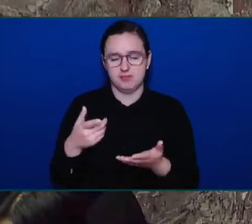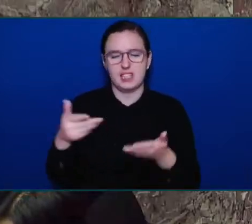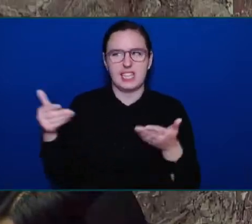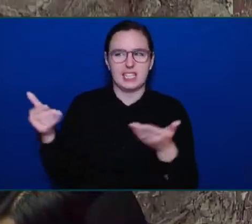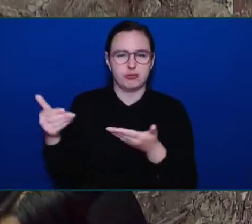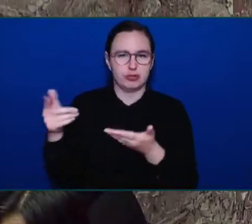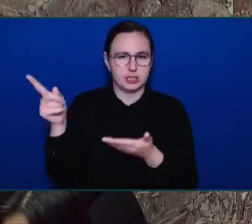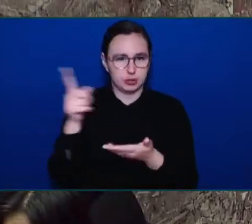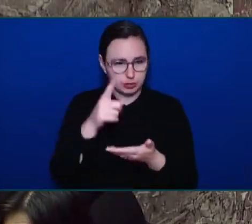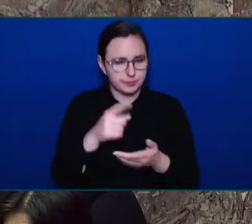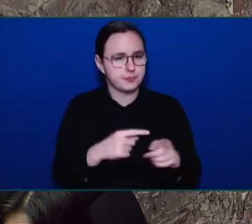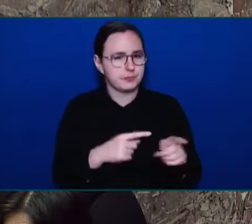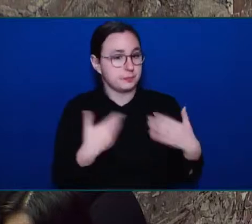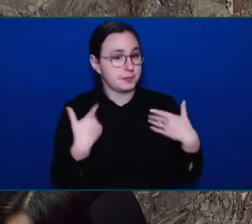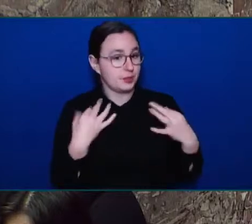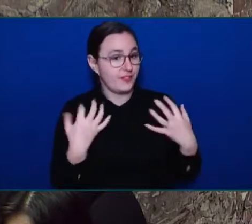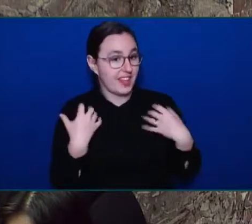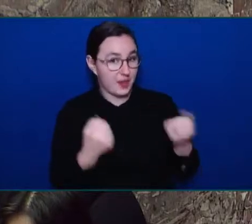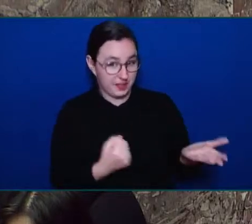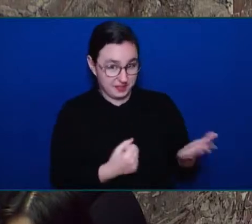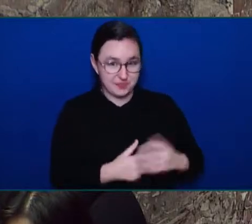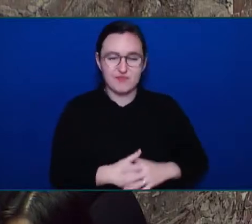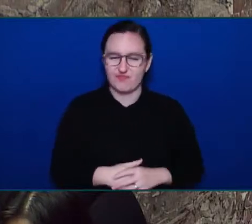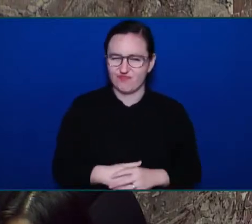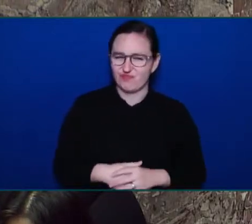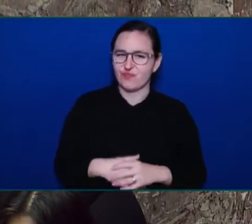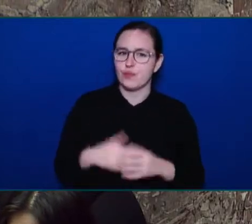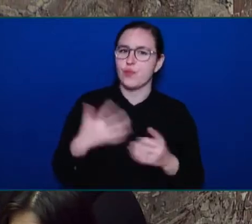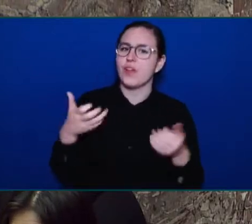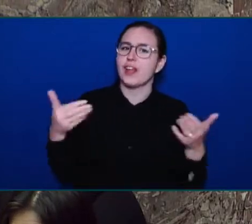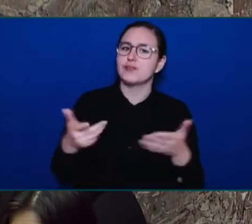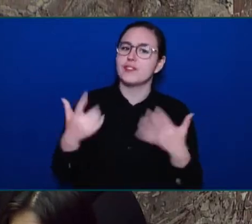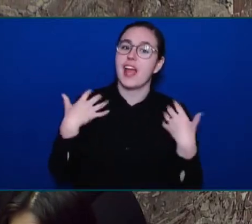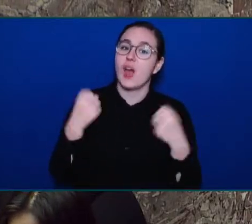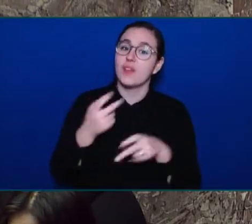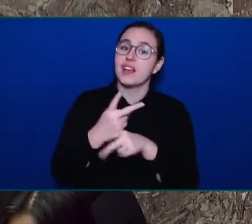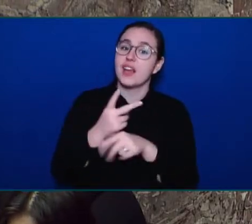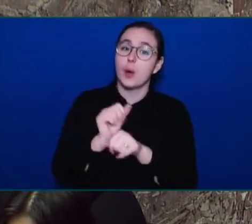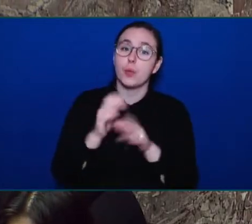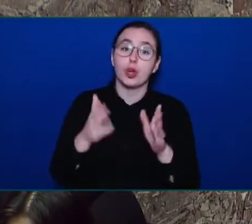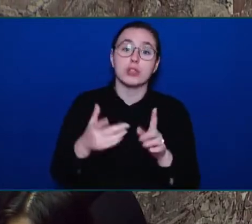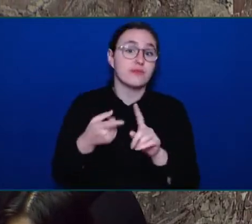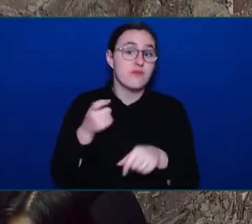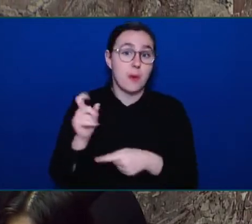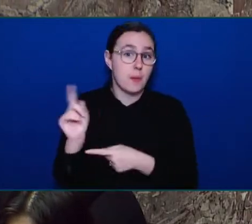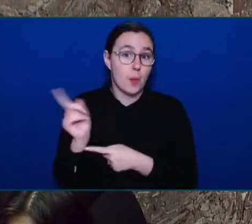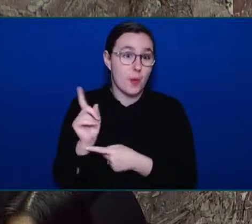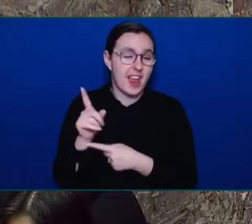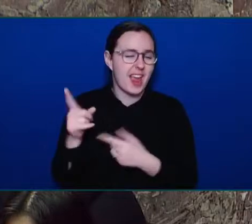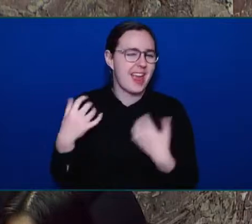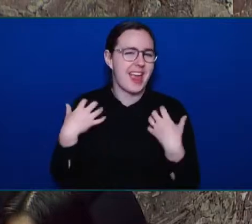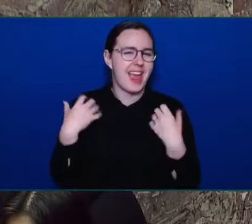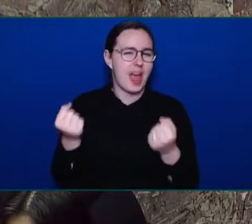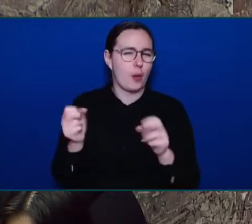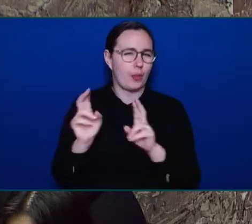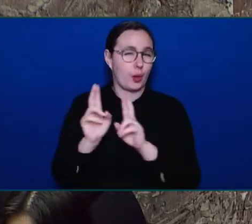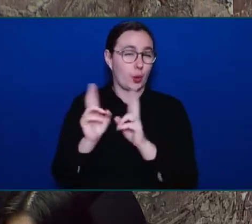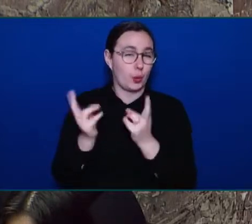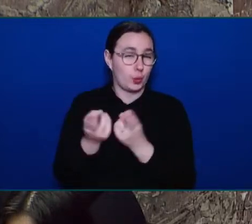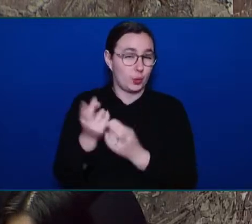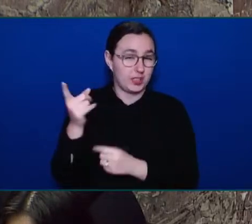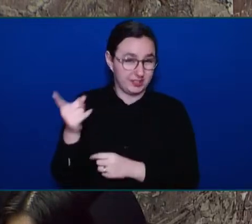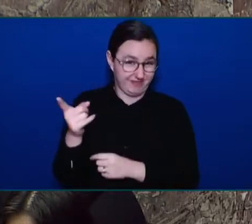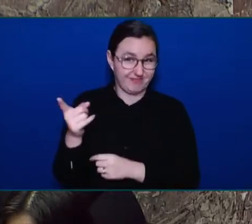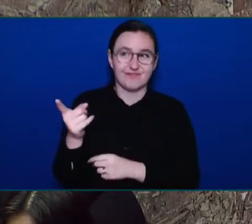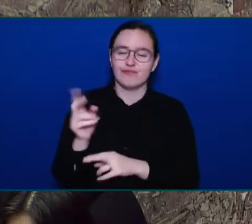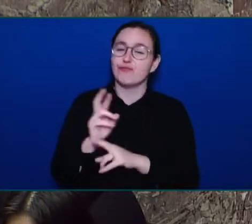healthcare workers and guests from the Hospital Employees Union who will be joining us in the noon hour for a celebration of the passage of Bill 47. They're Mina Broussard,